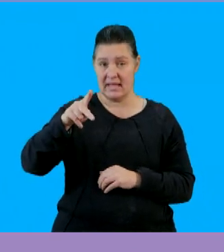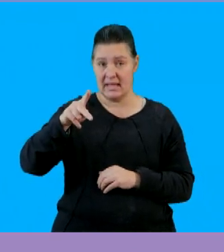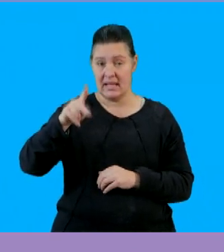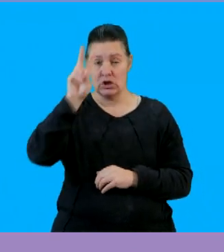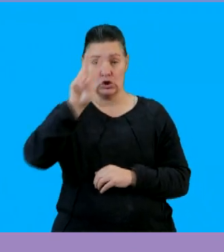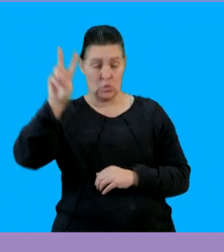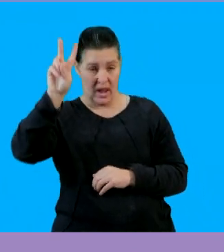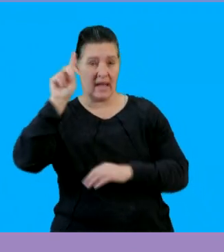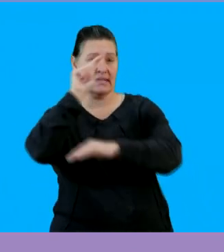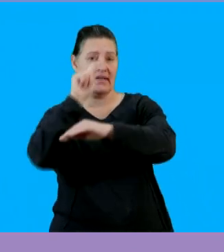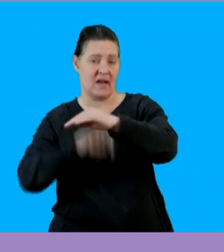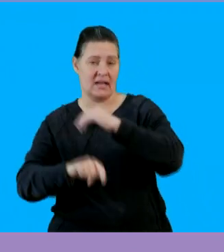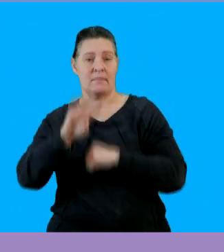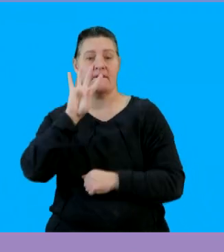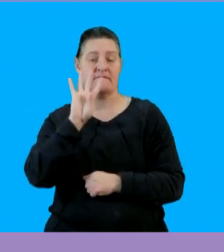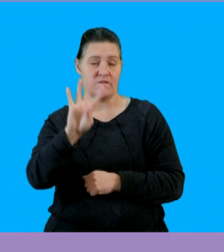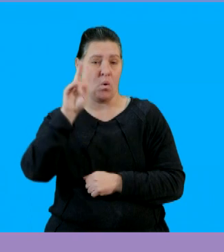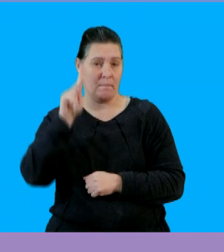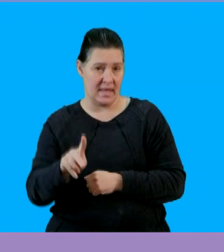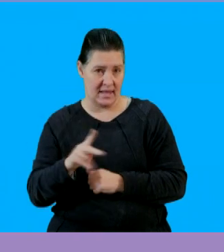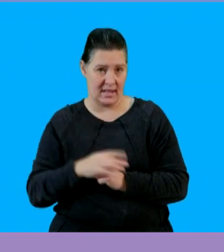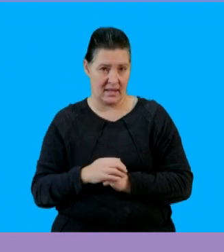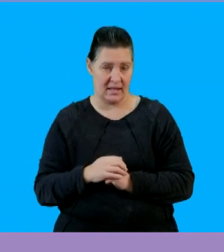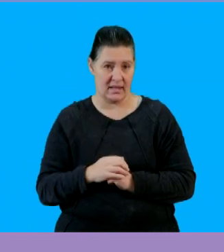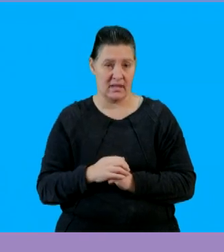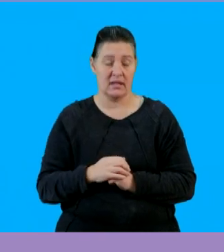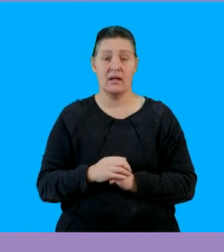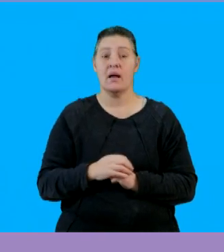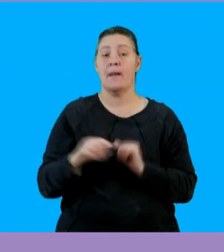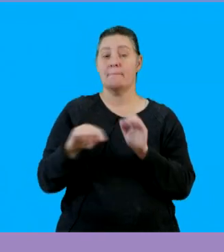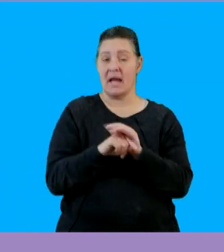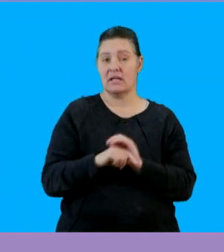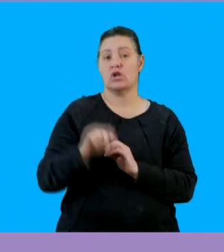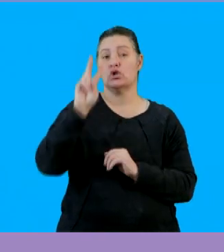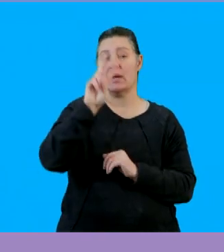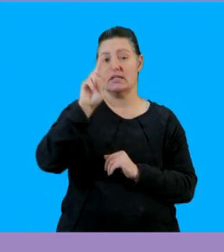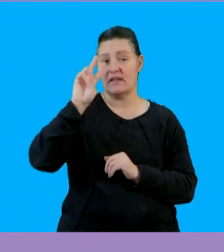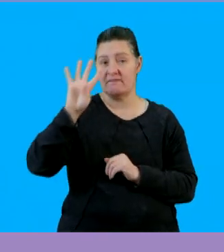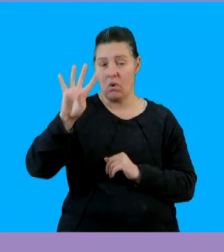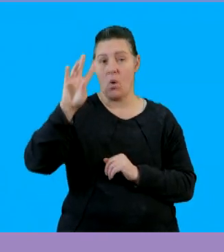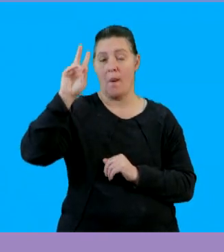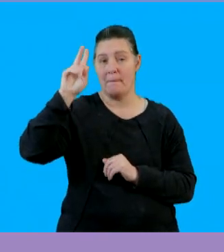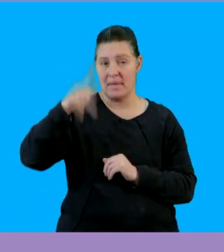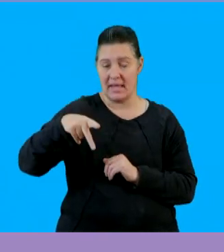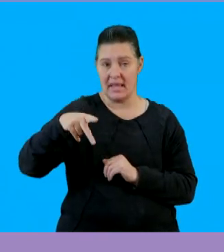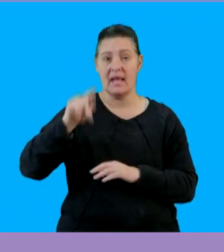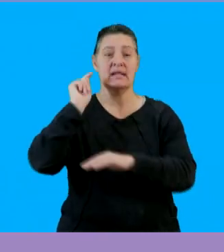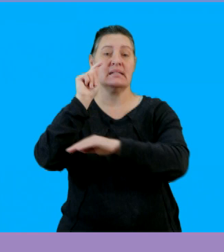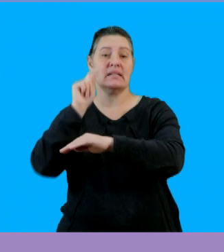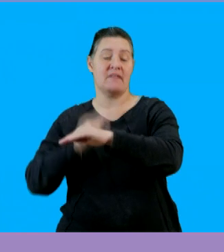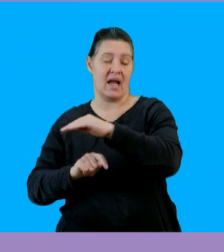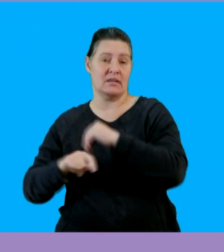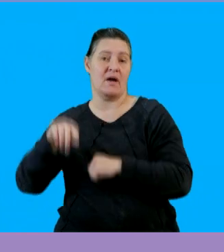32p squared divided by 4p minus